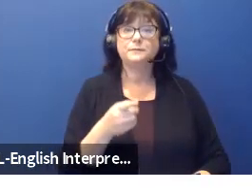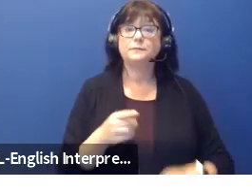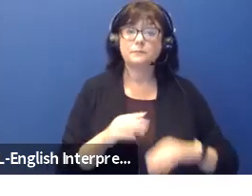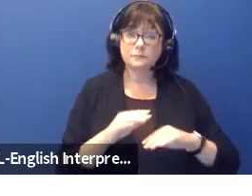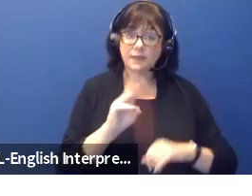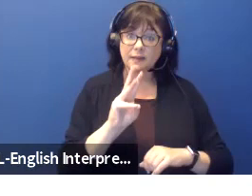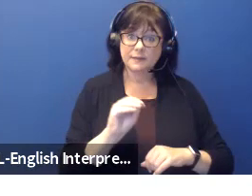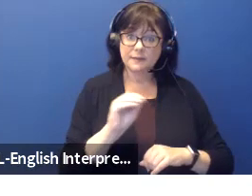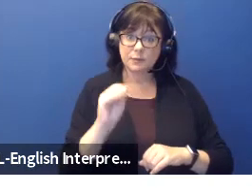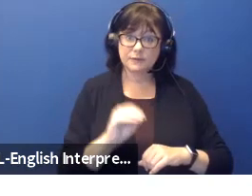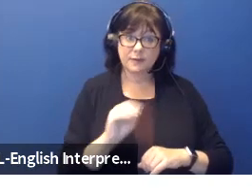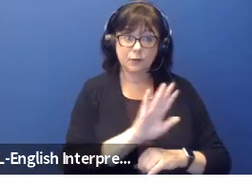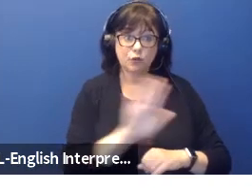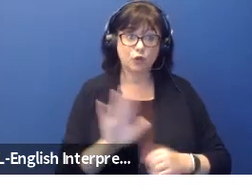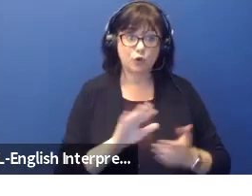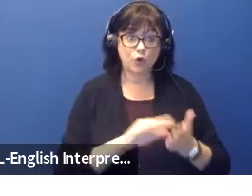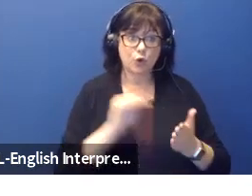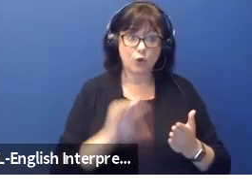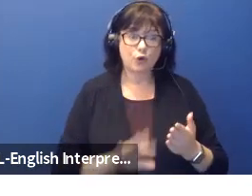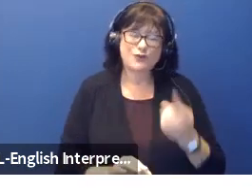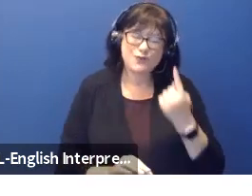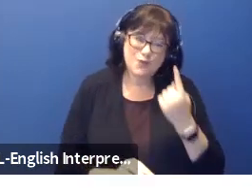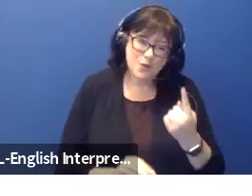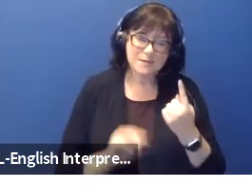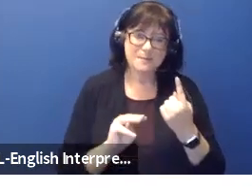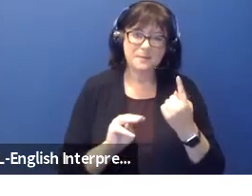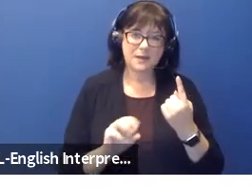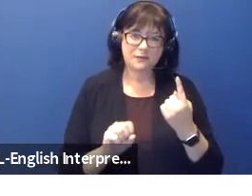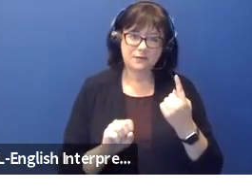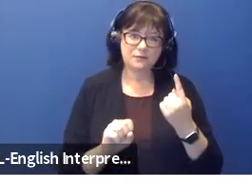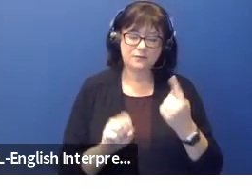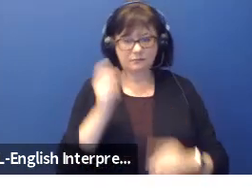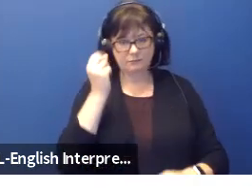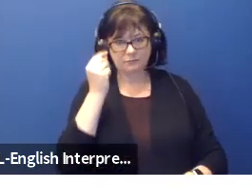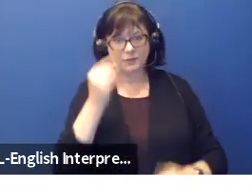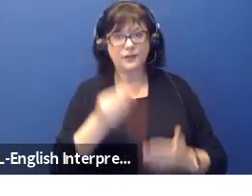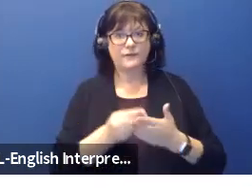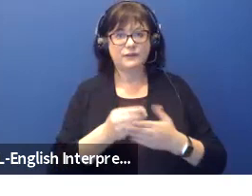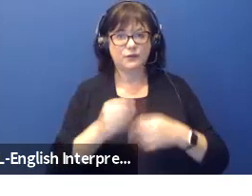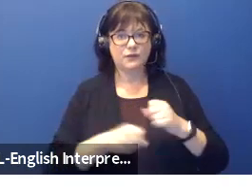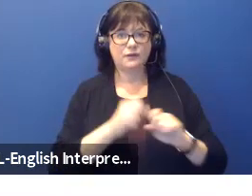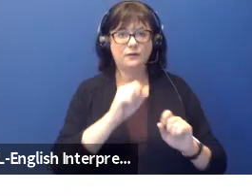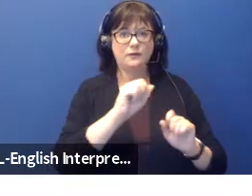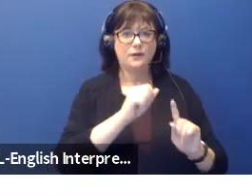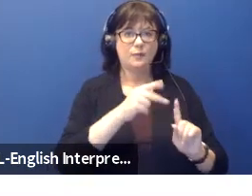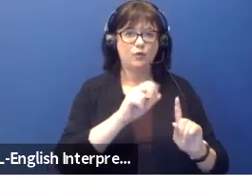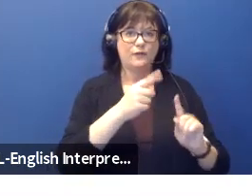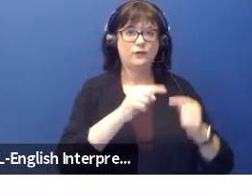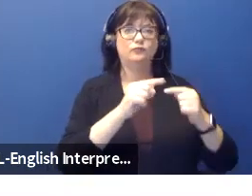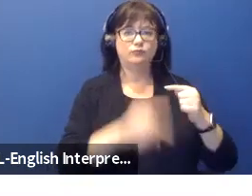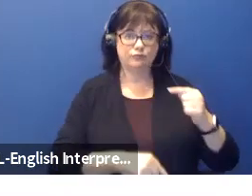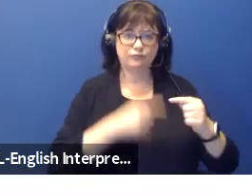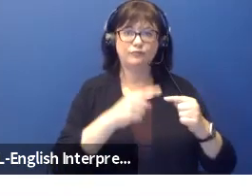milestone? And it has to be within the fiscal year. So in order, if you have carryover